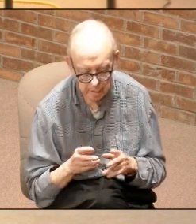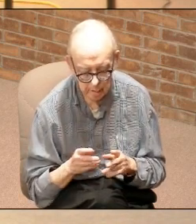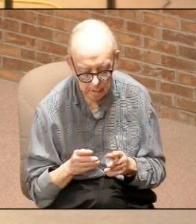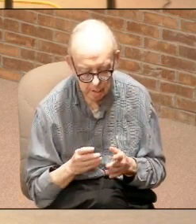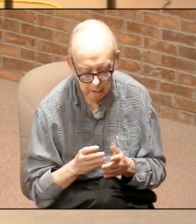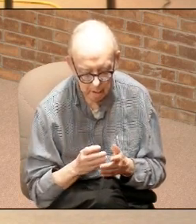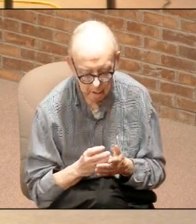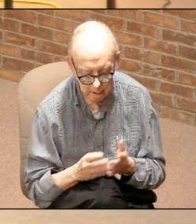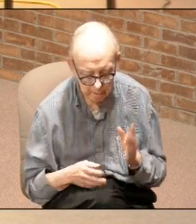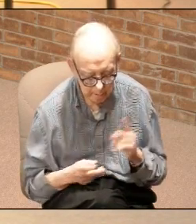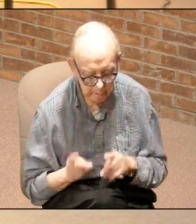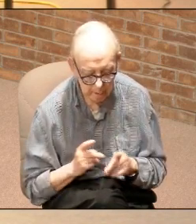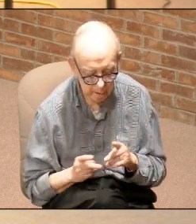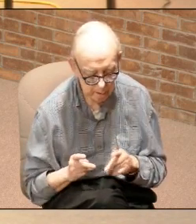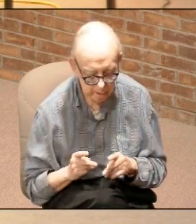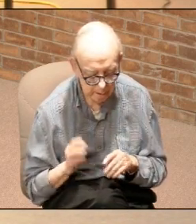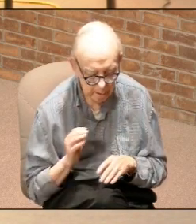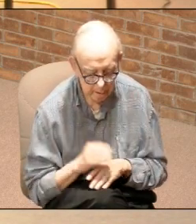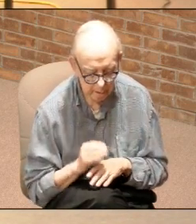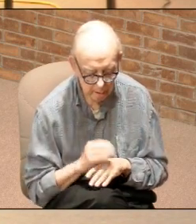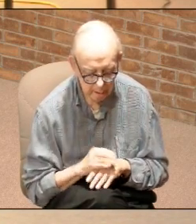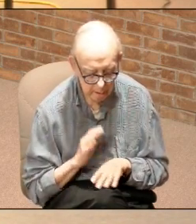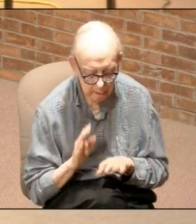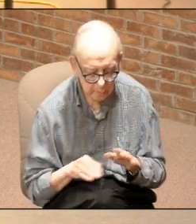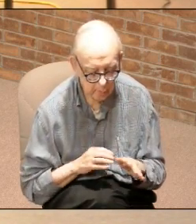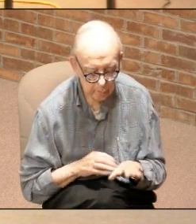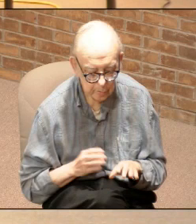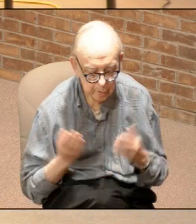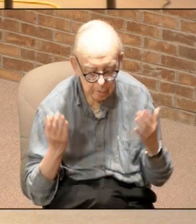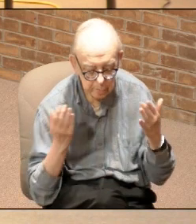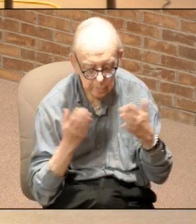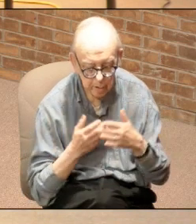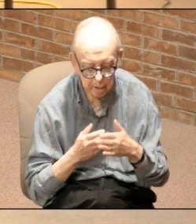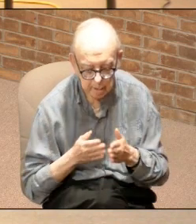at midnight and walk through a dark alley by yourself